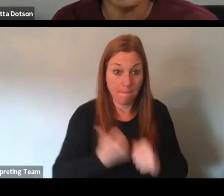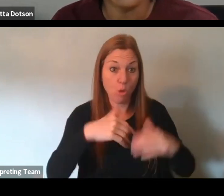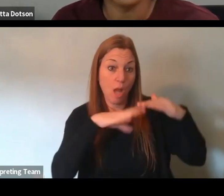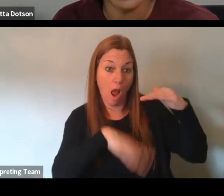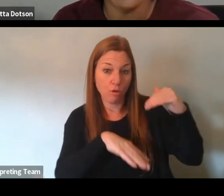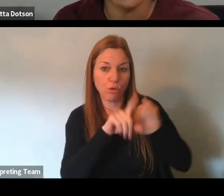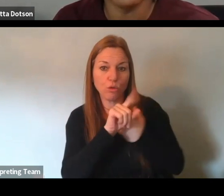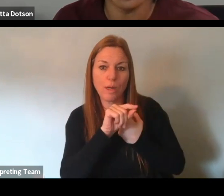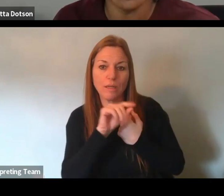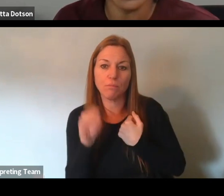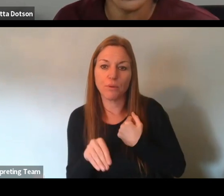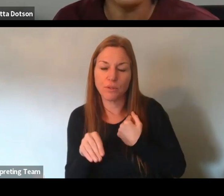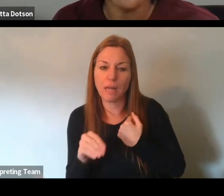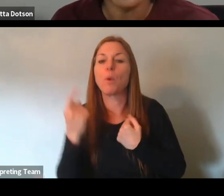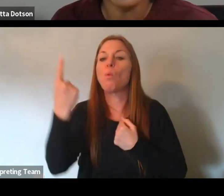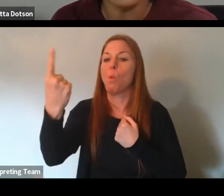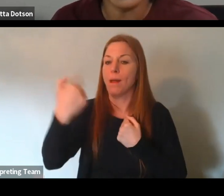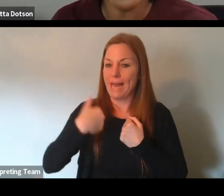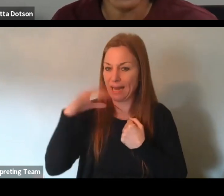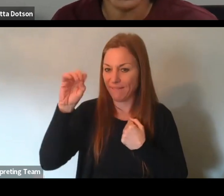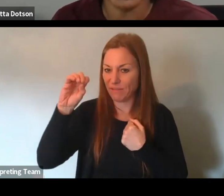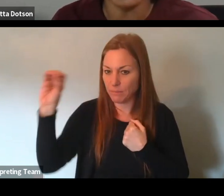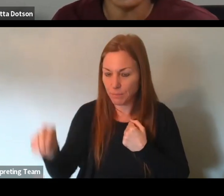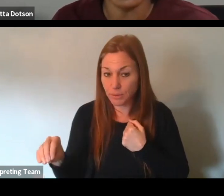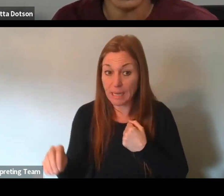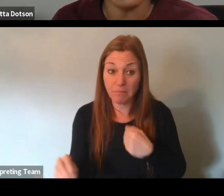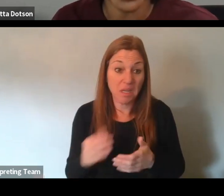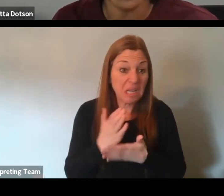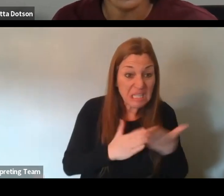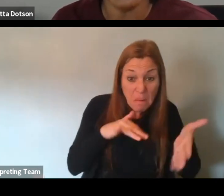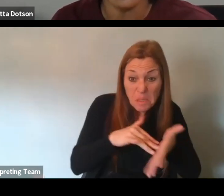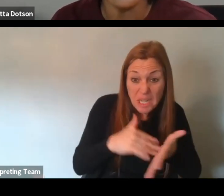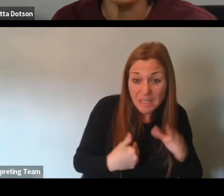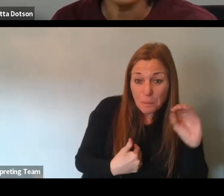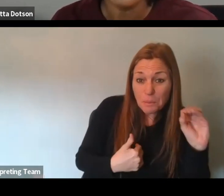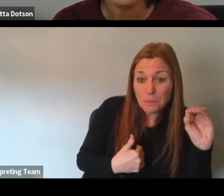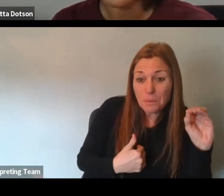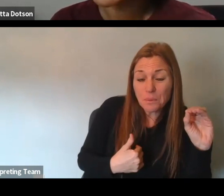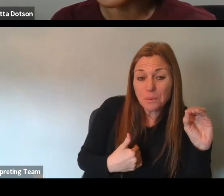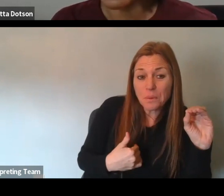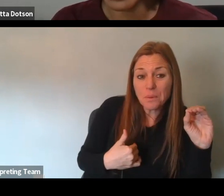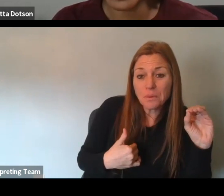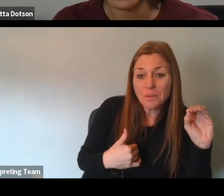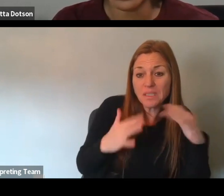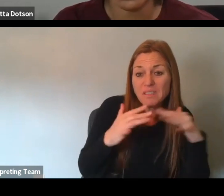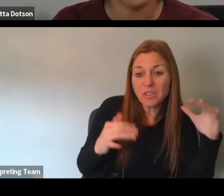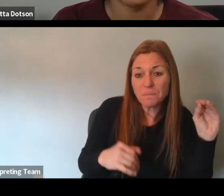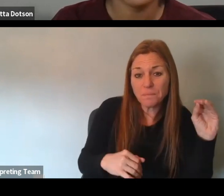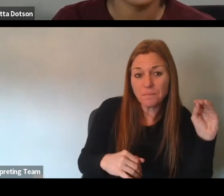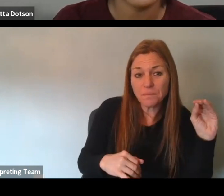as 0 and then up to, in one situation, 42%, either Hispanic or